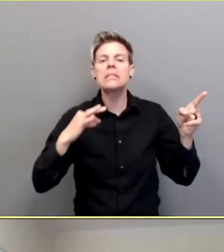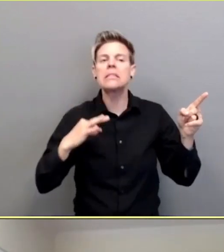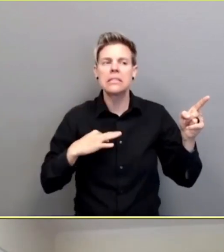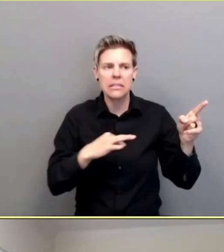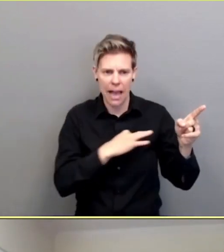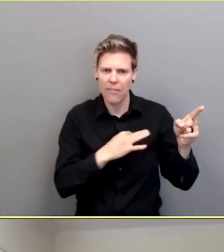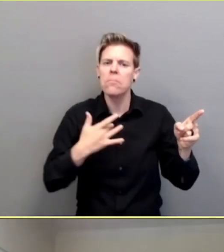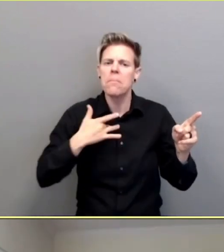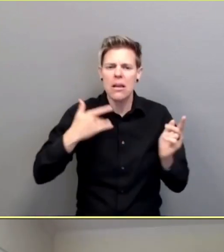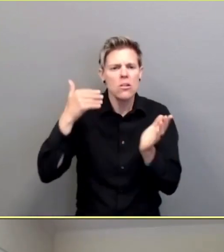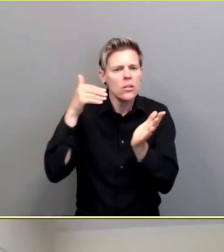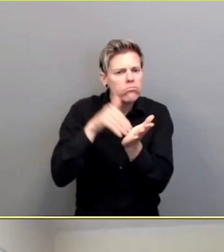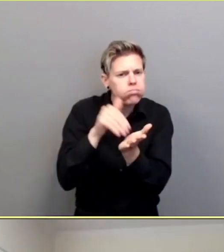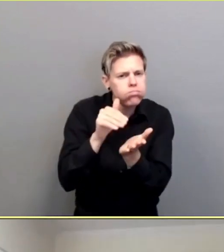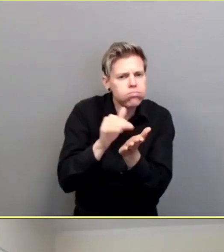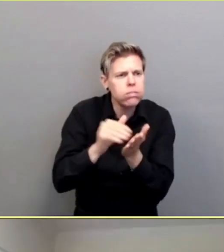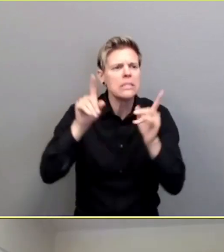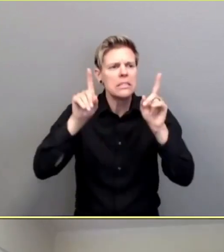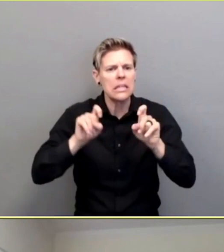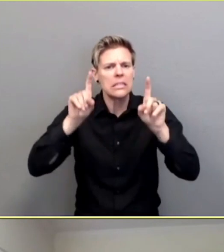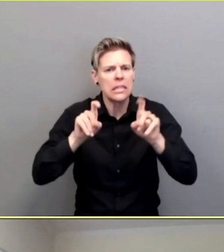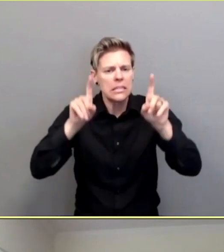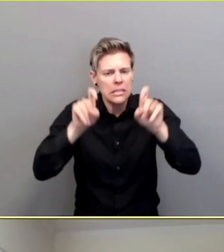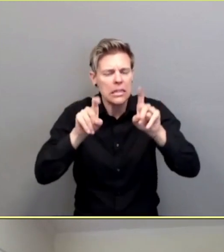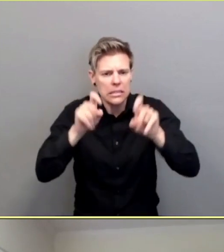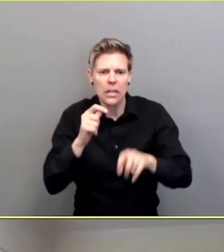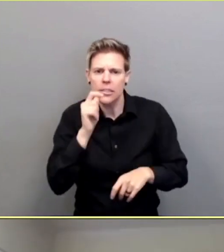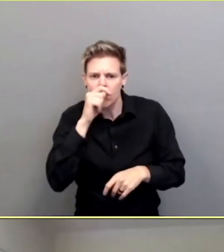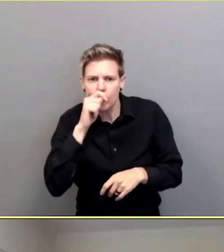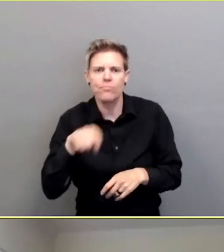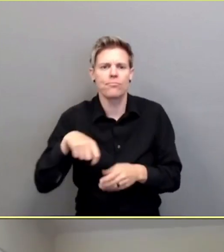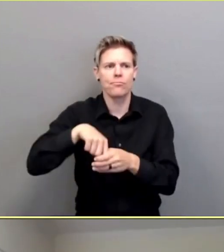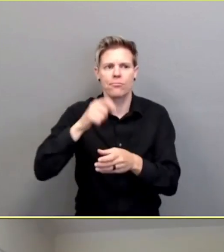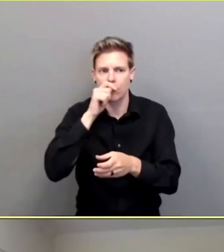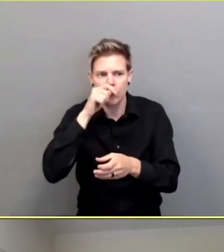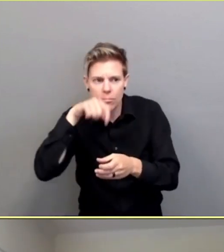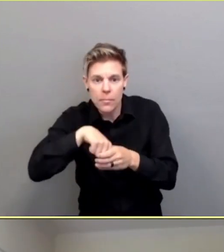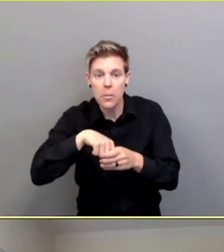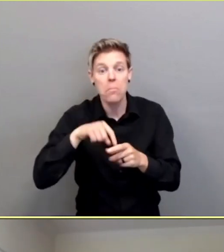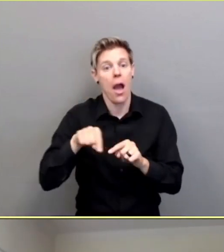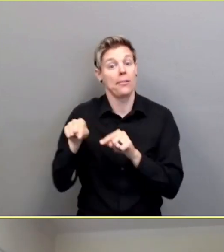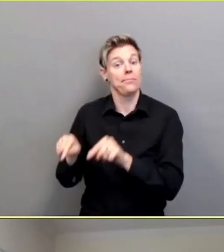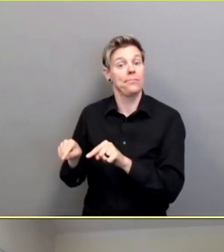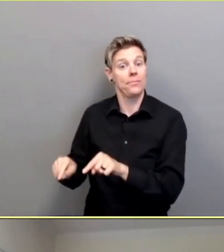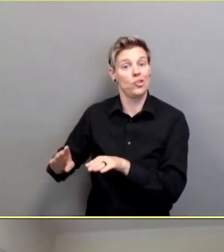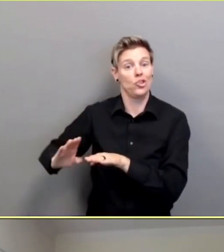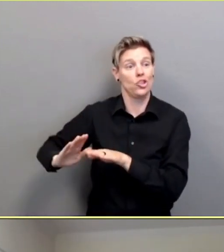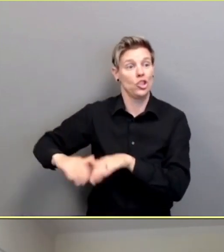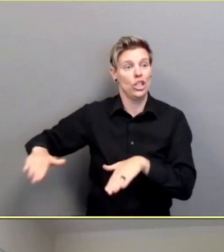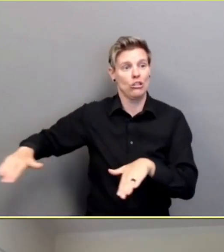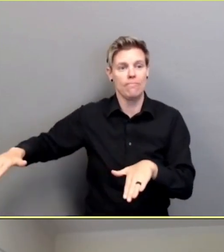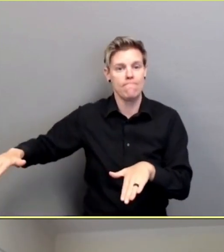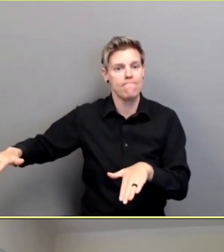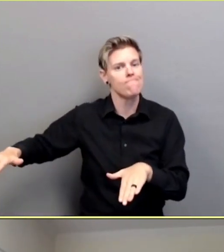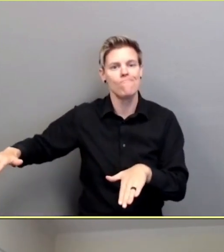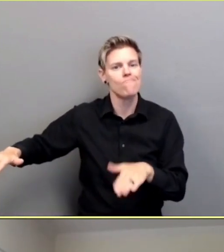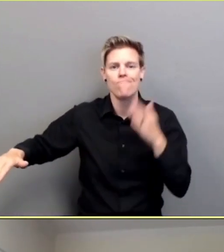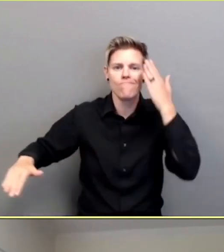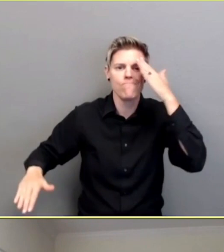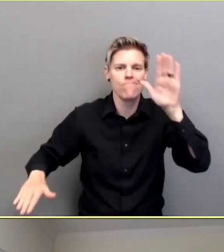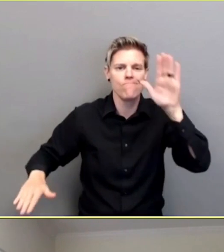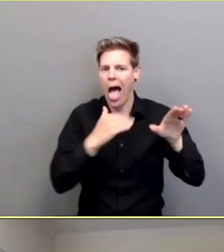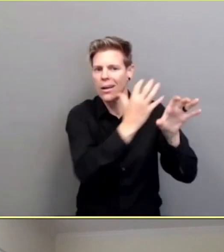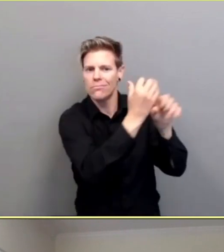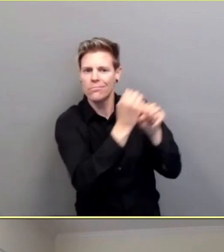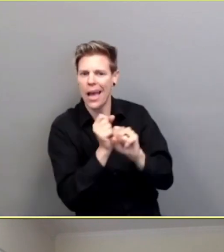don't personally have data from PED, the Public Education Department, about student testing at the